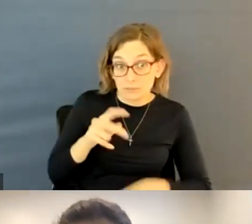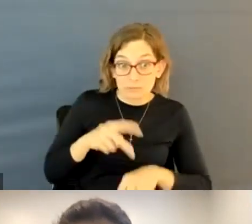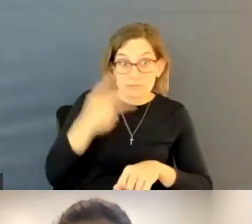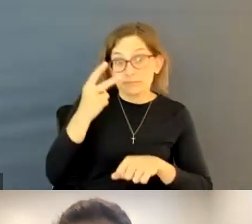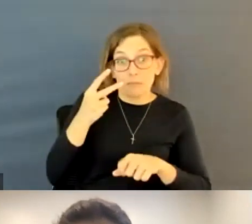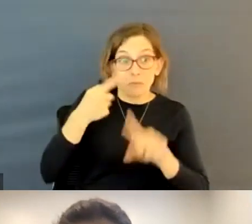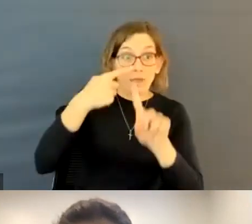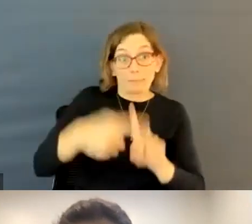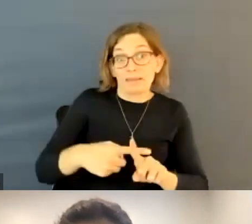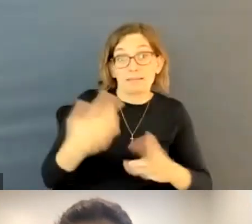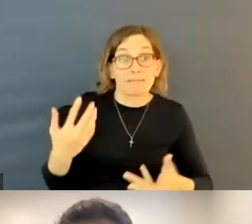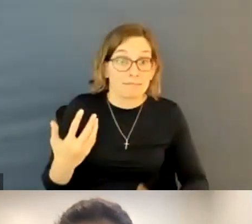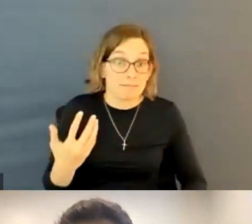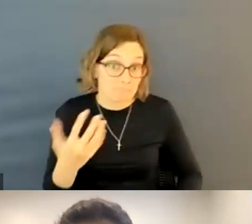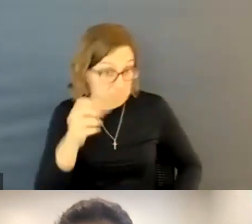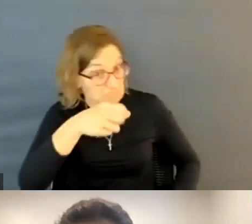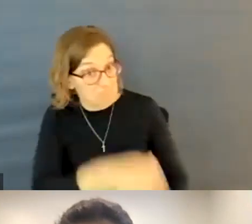whammy. Yeah.